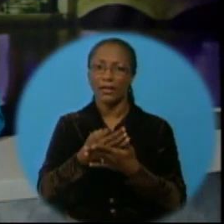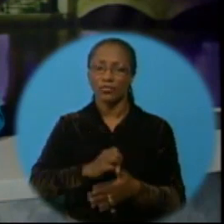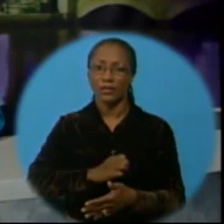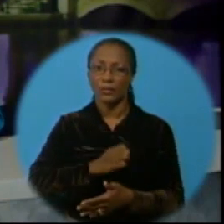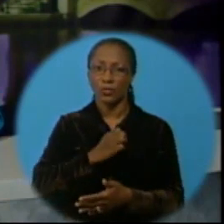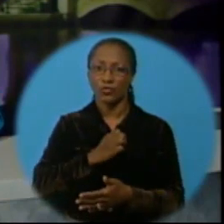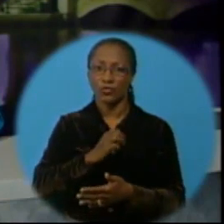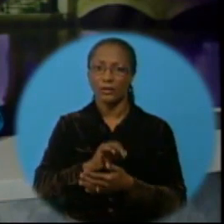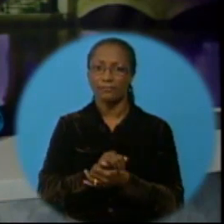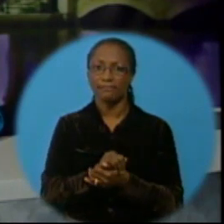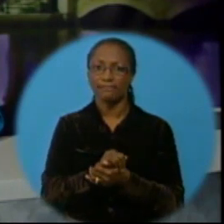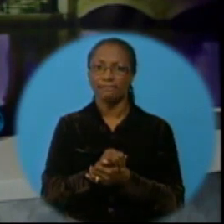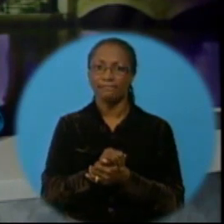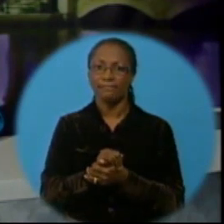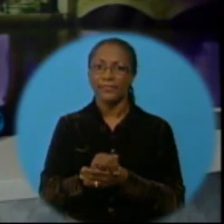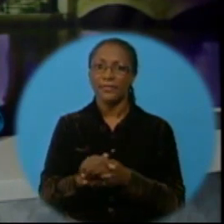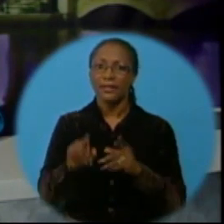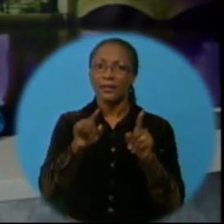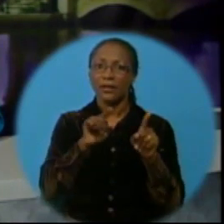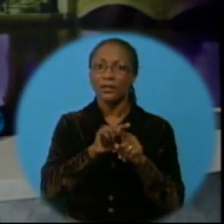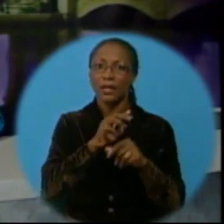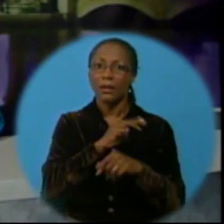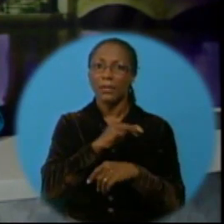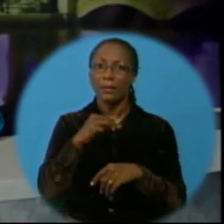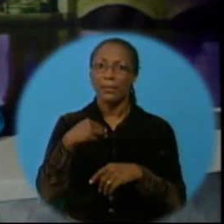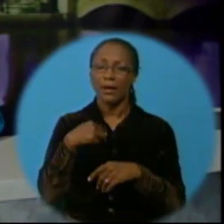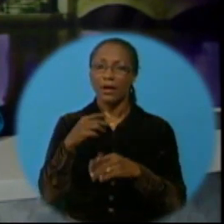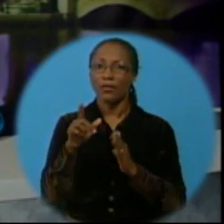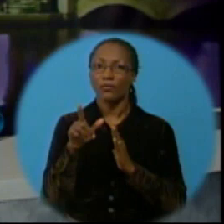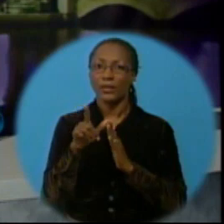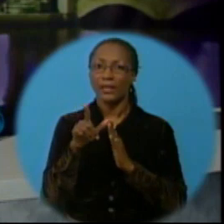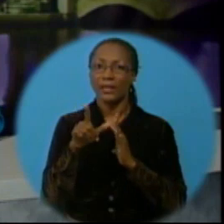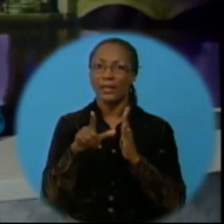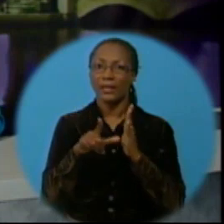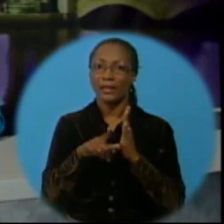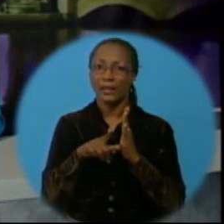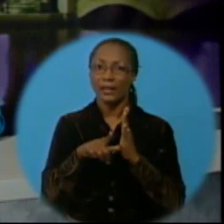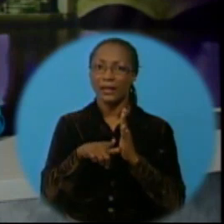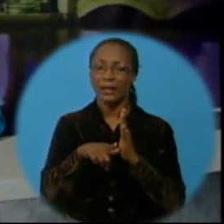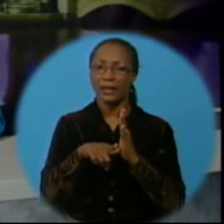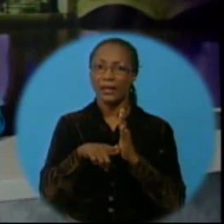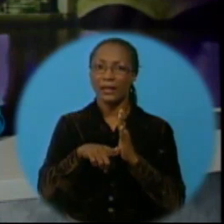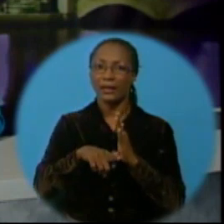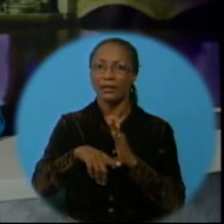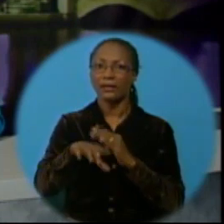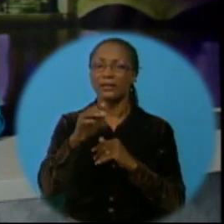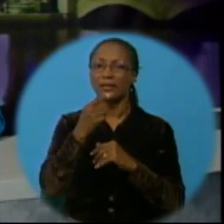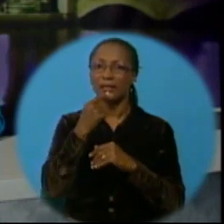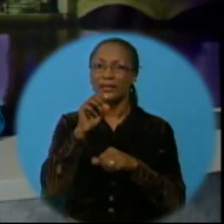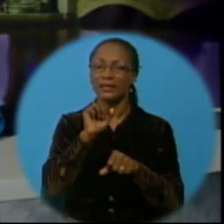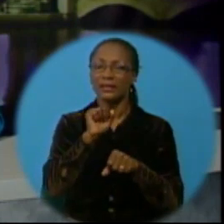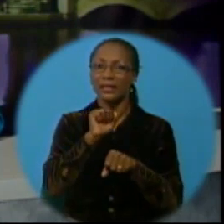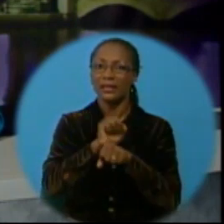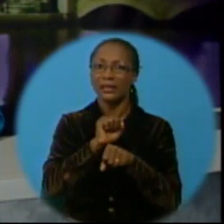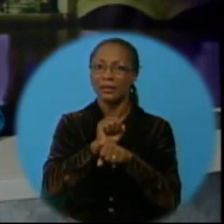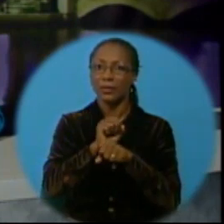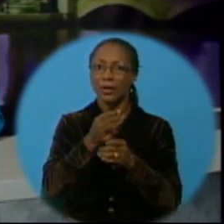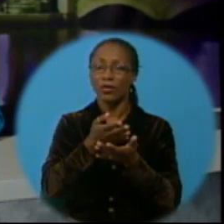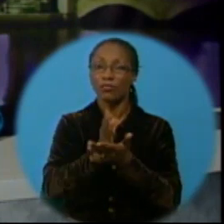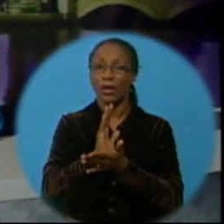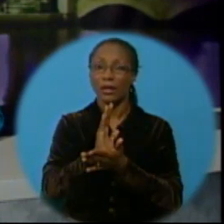Meanwhile, a member of the legal fraternity says the Employment Rights Tribunal is legal and can function.